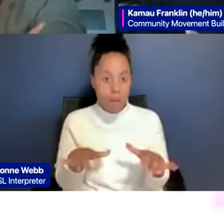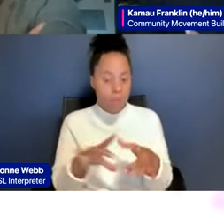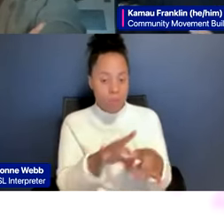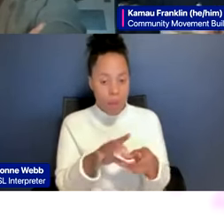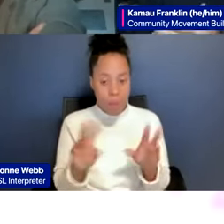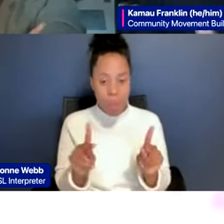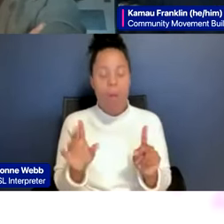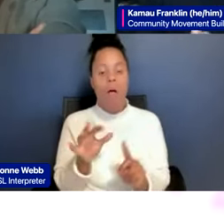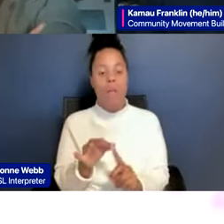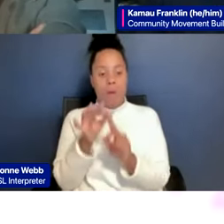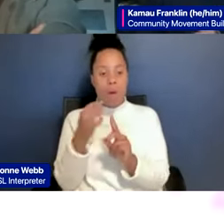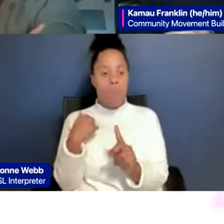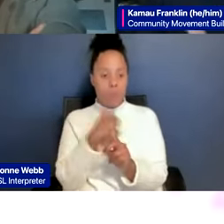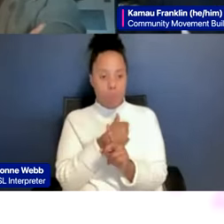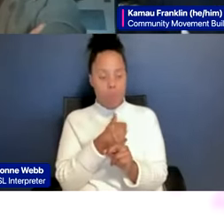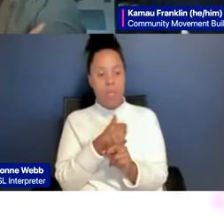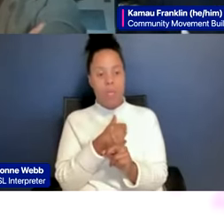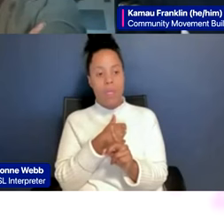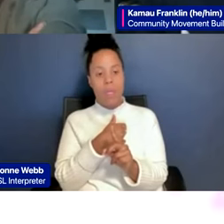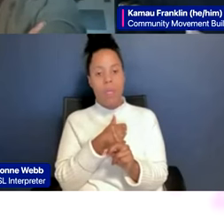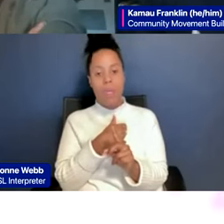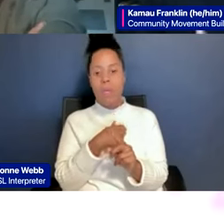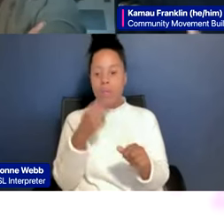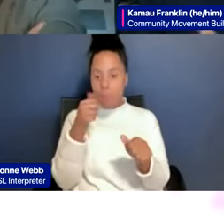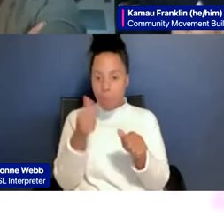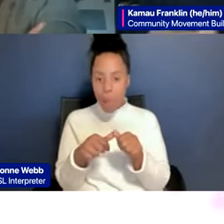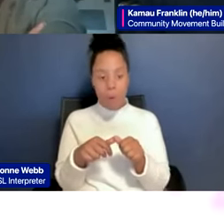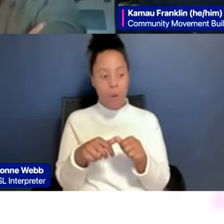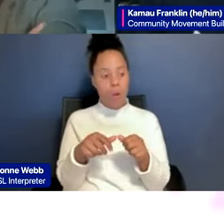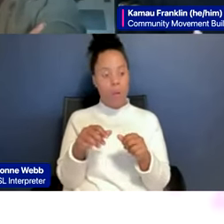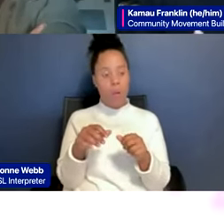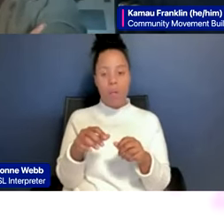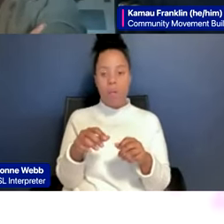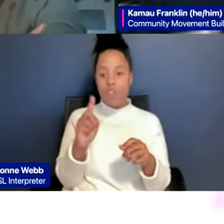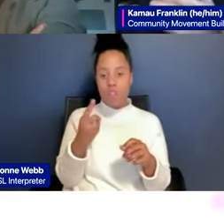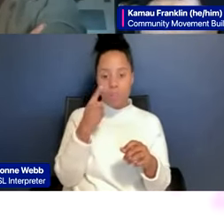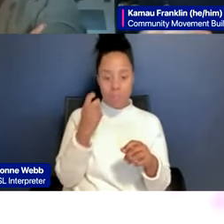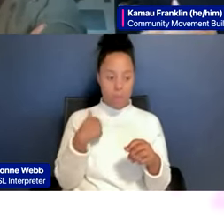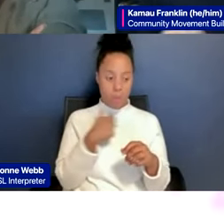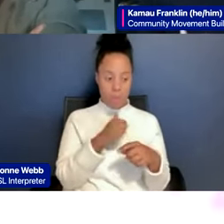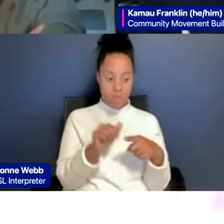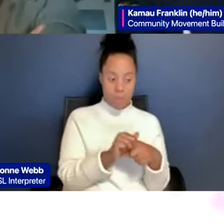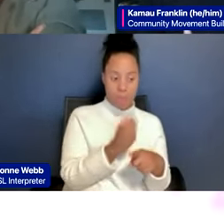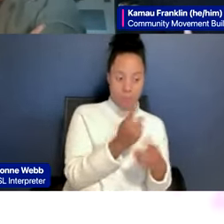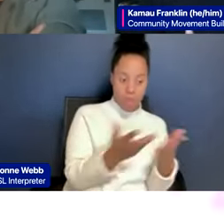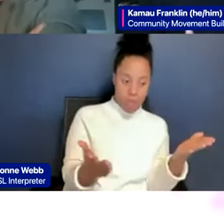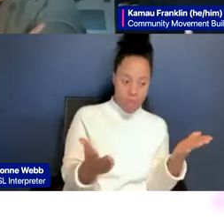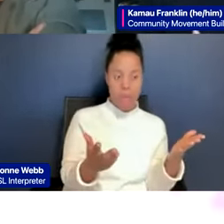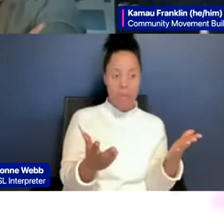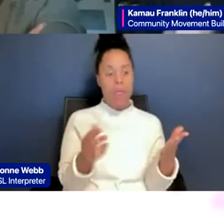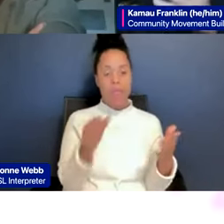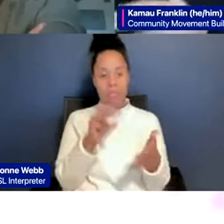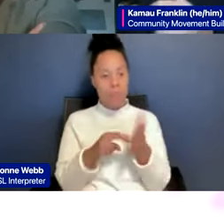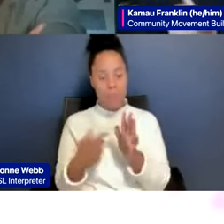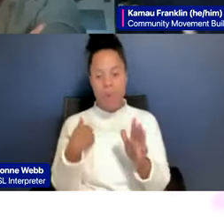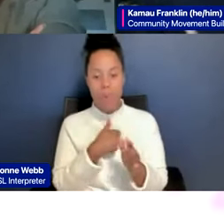on ourselves and start to believe that because we practice one thing or we believe that we have a right to self-determination, that somehow makes us better than somebody else,